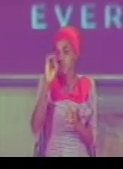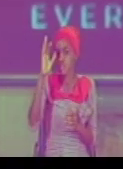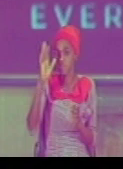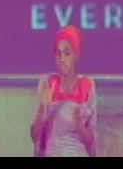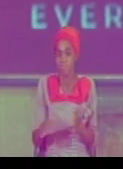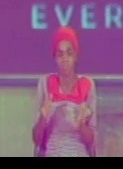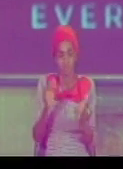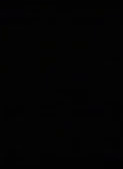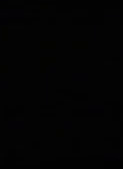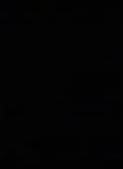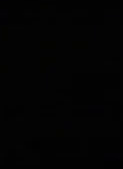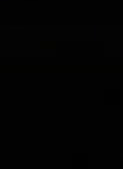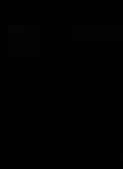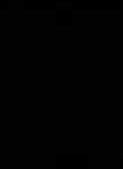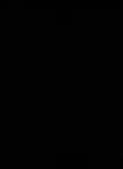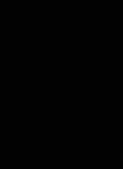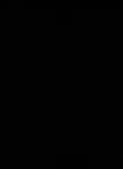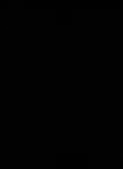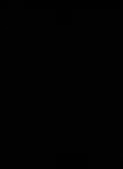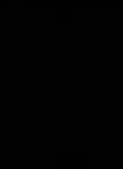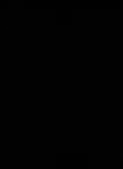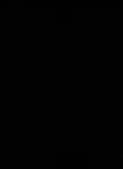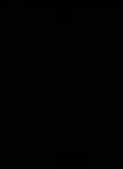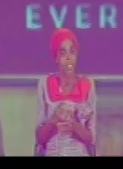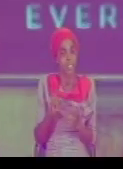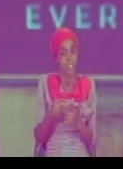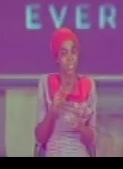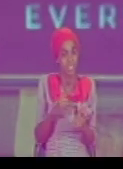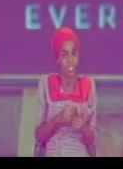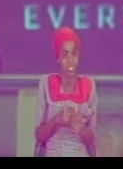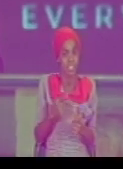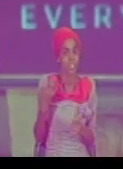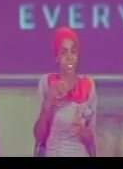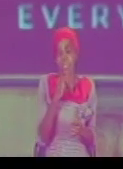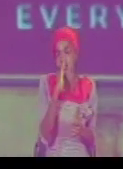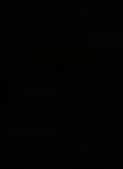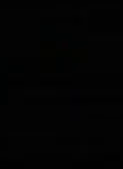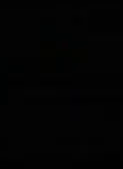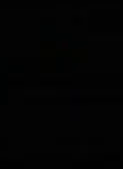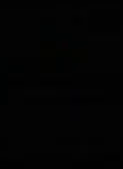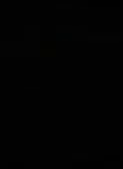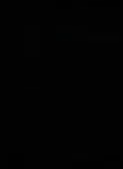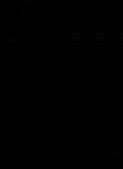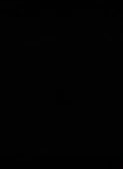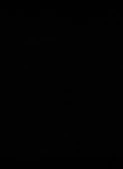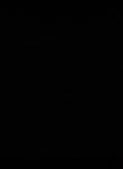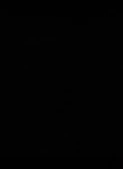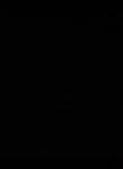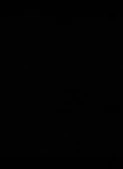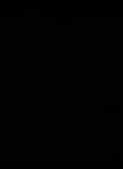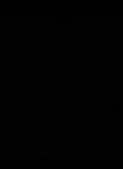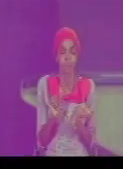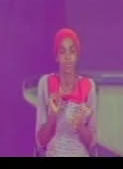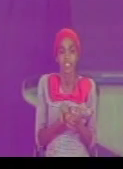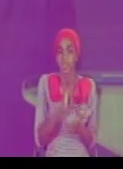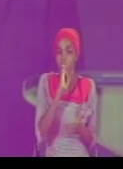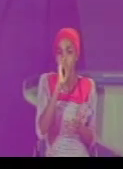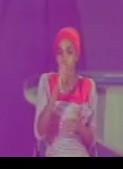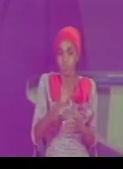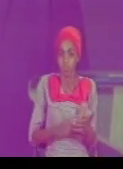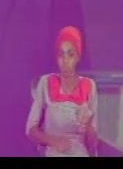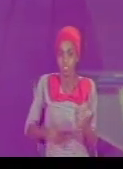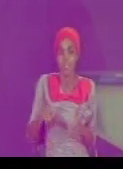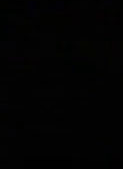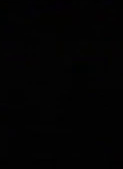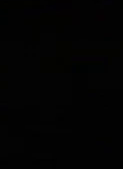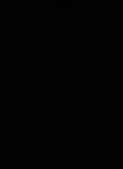for them it is dull. Their heart to that. That's what the dance in the